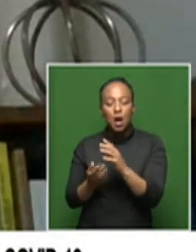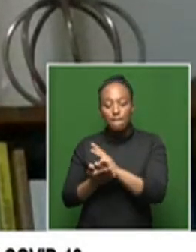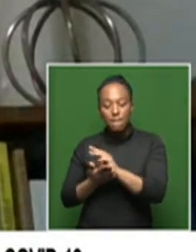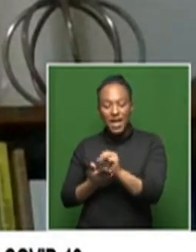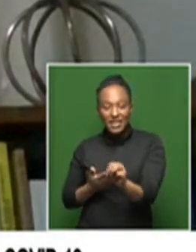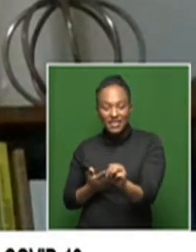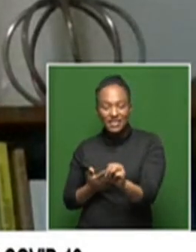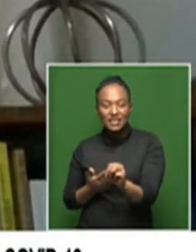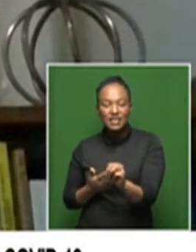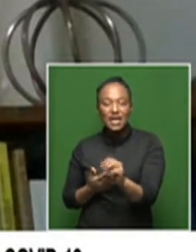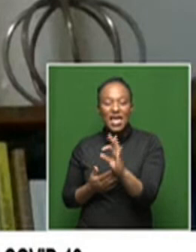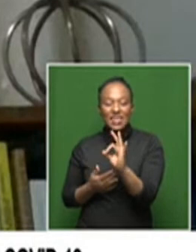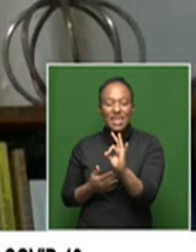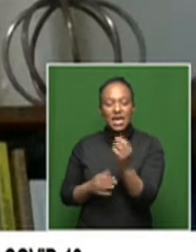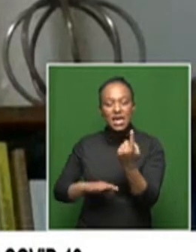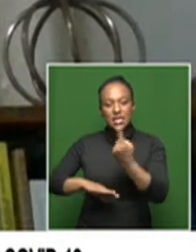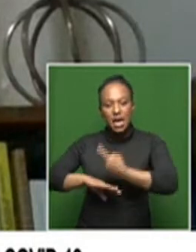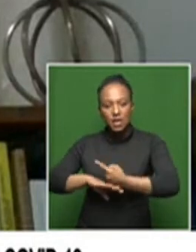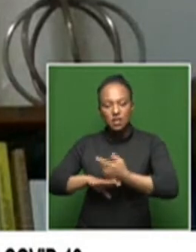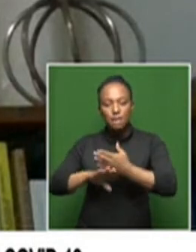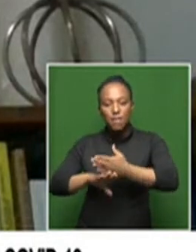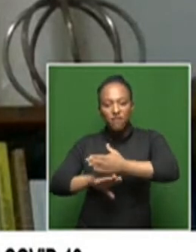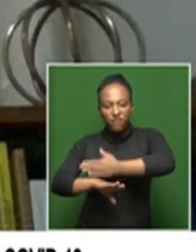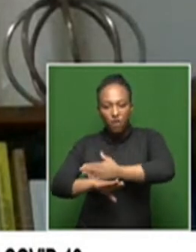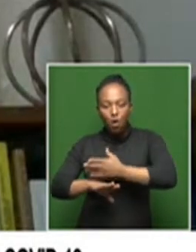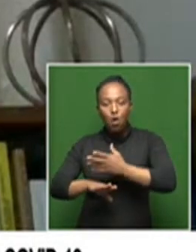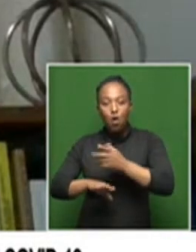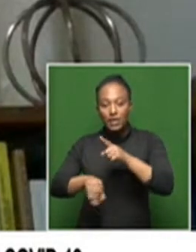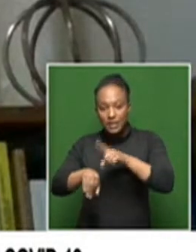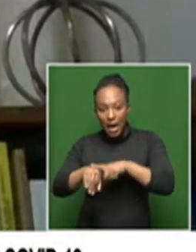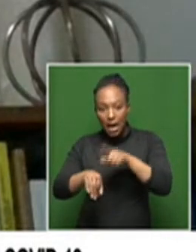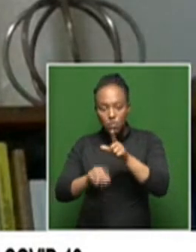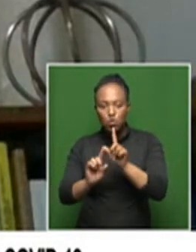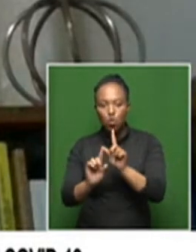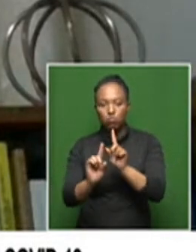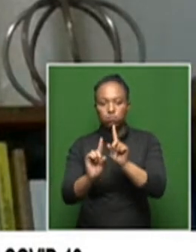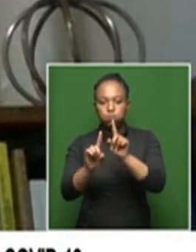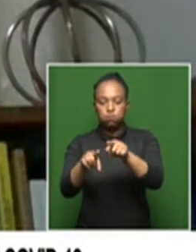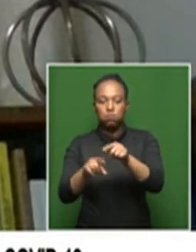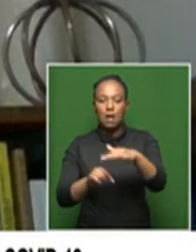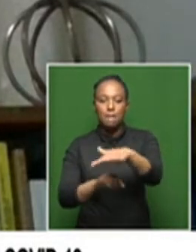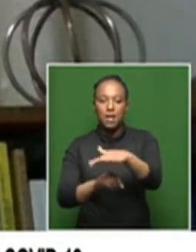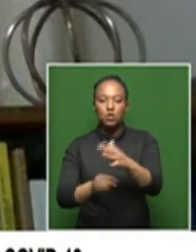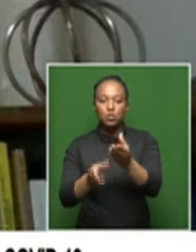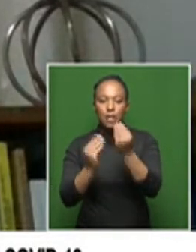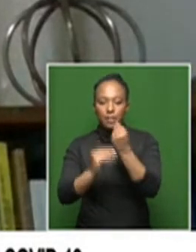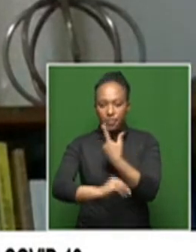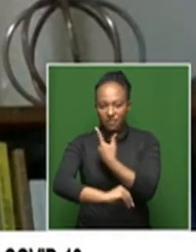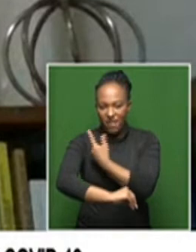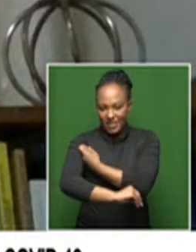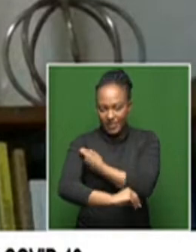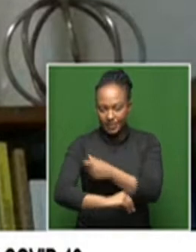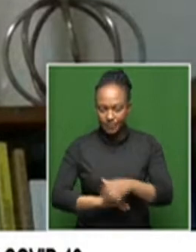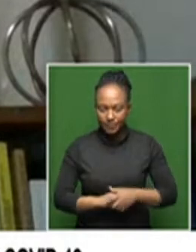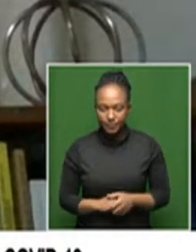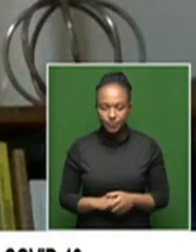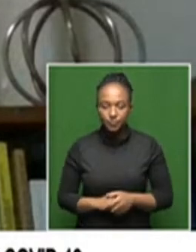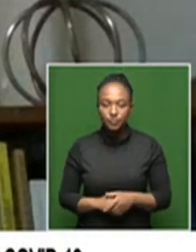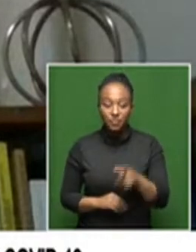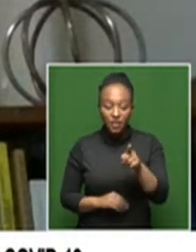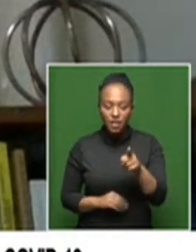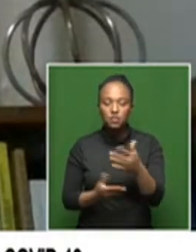only 3 days before it's your time and day for your vaccination. And this allows us